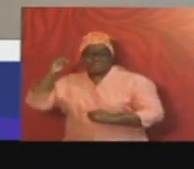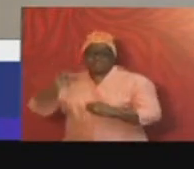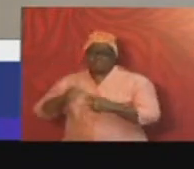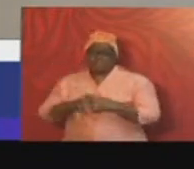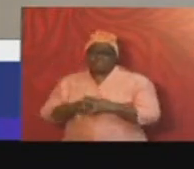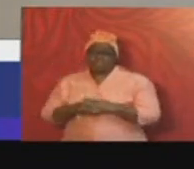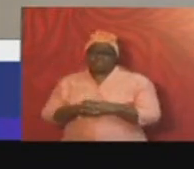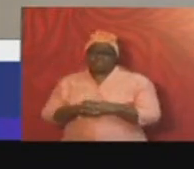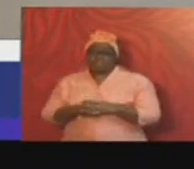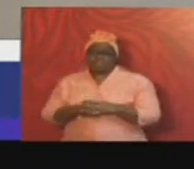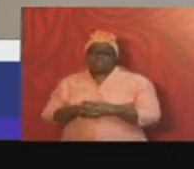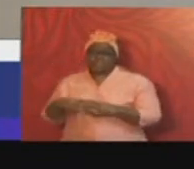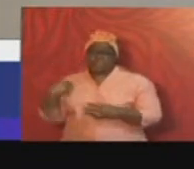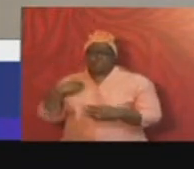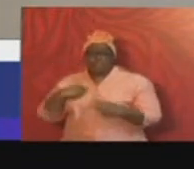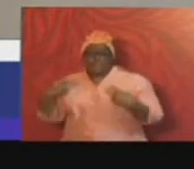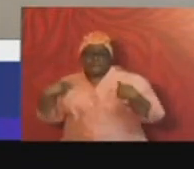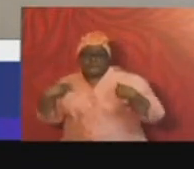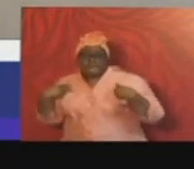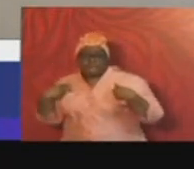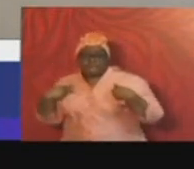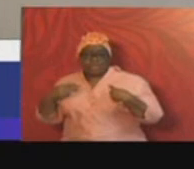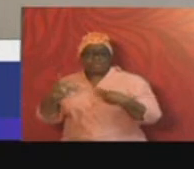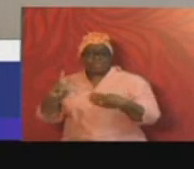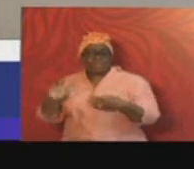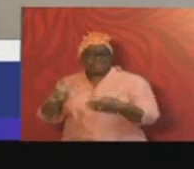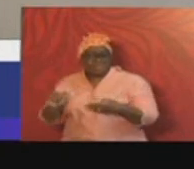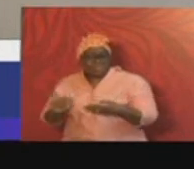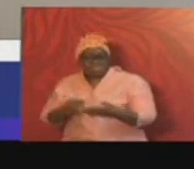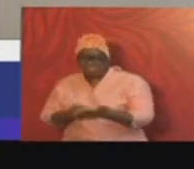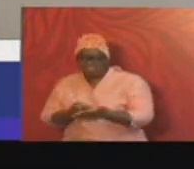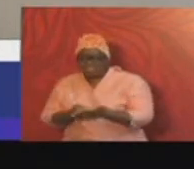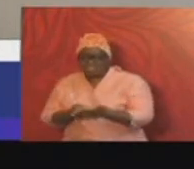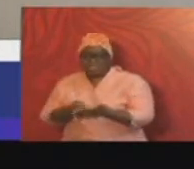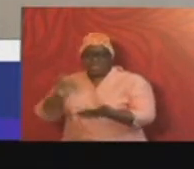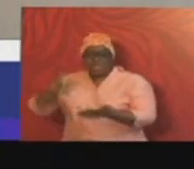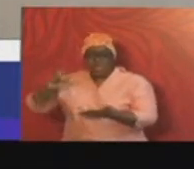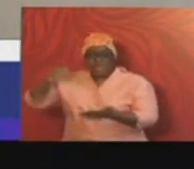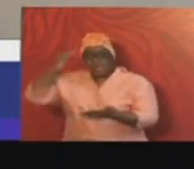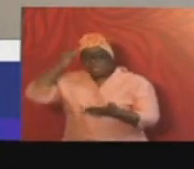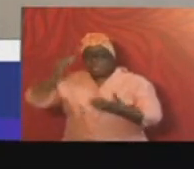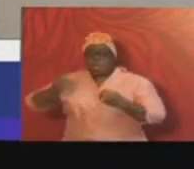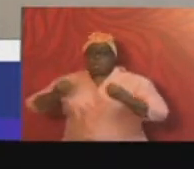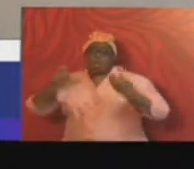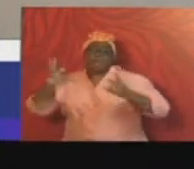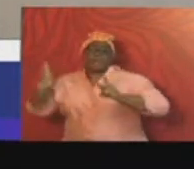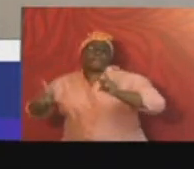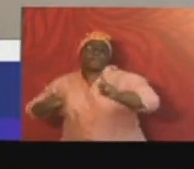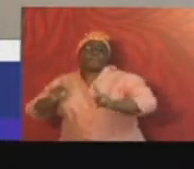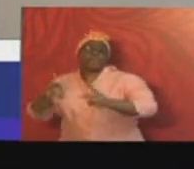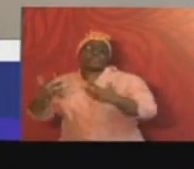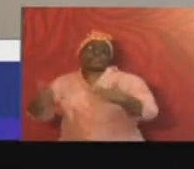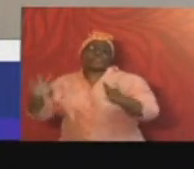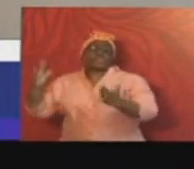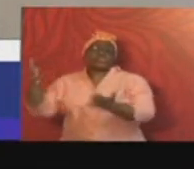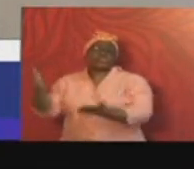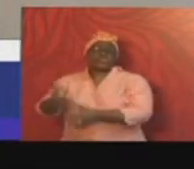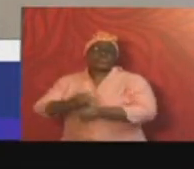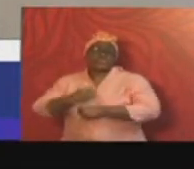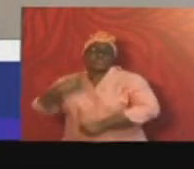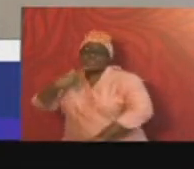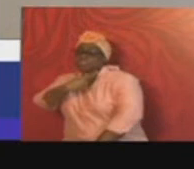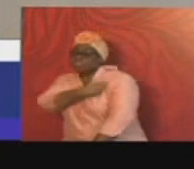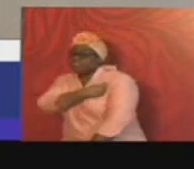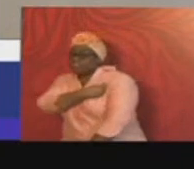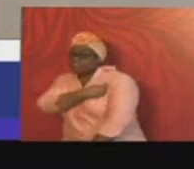data, in the reporting data, the number of persons vaccinated and unvaccinated that would have succumbed to the virus.